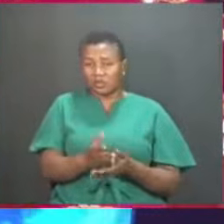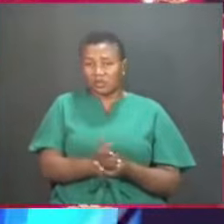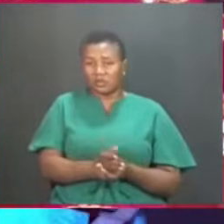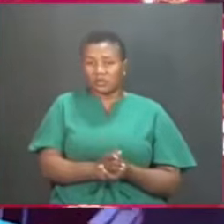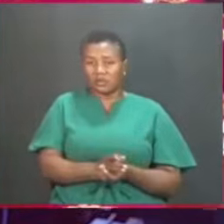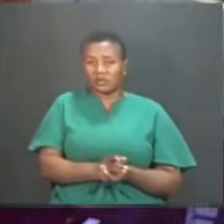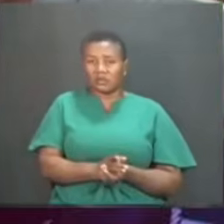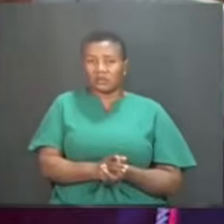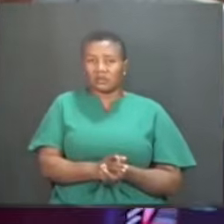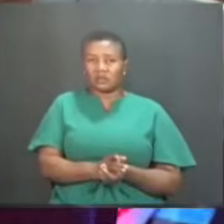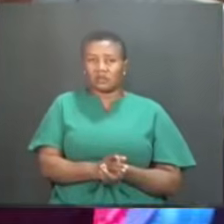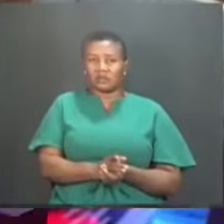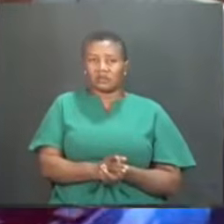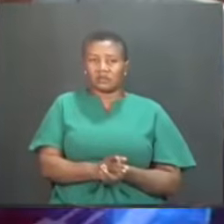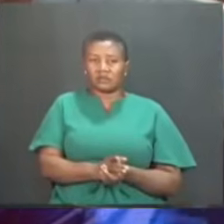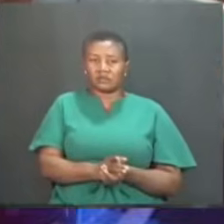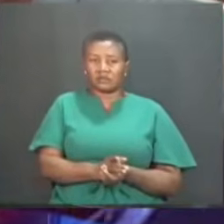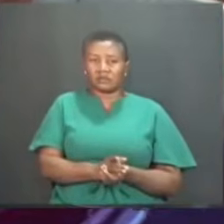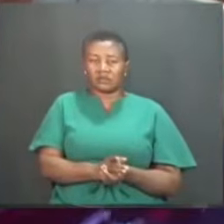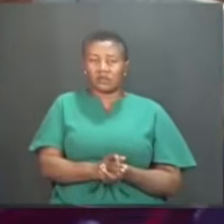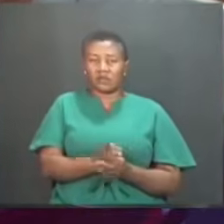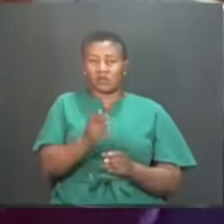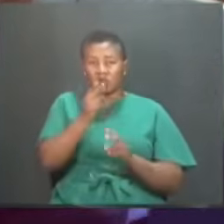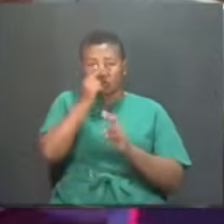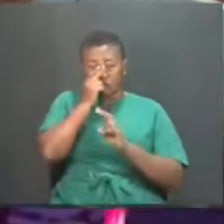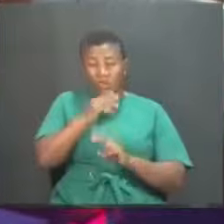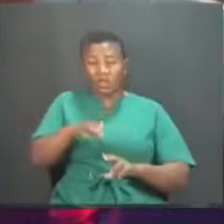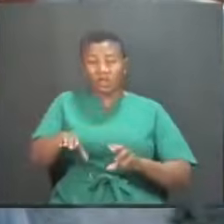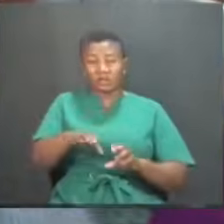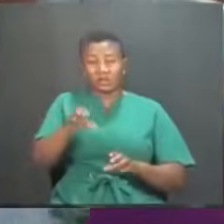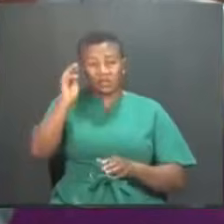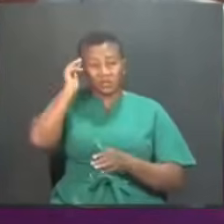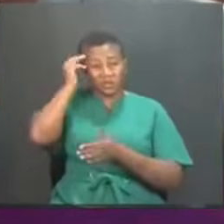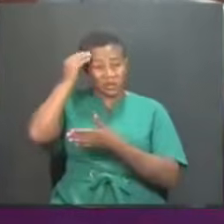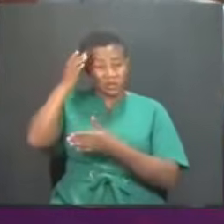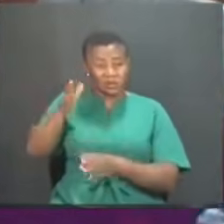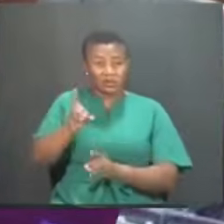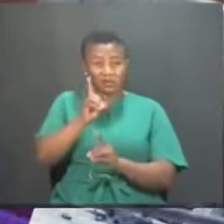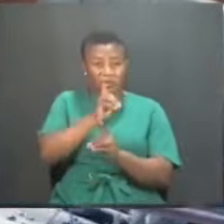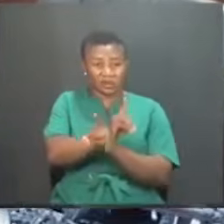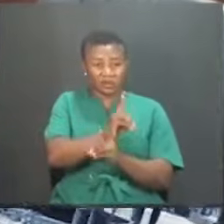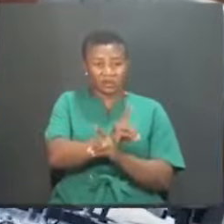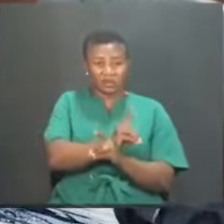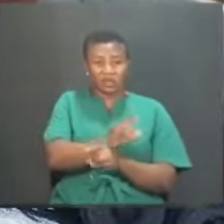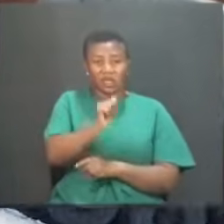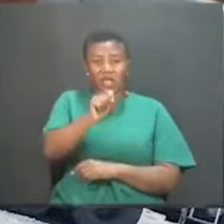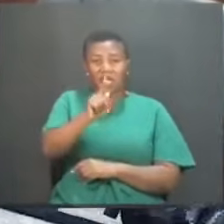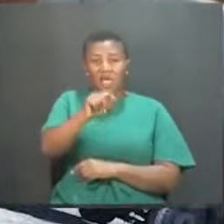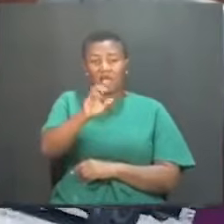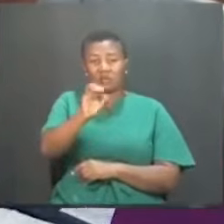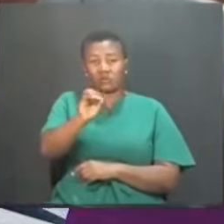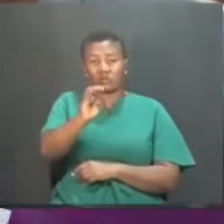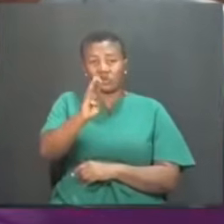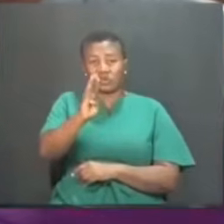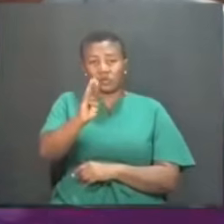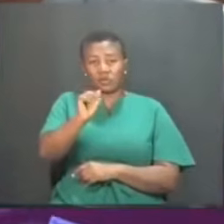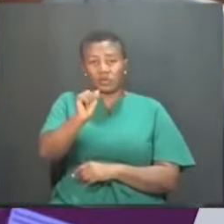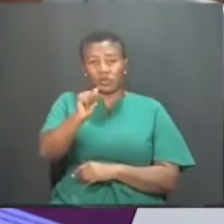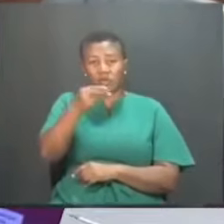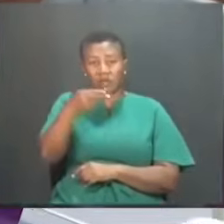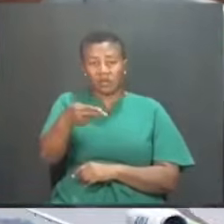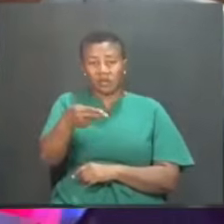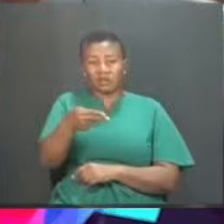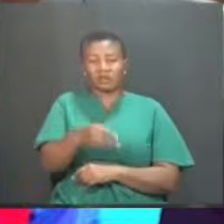three colleagues, the Honorable Acting Minister of Defense, Honorable Dr. Atuban Fossen, Honorable Adam